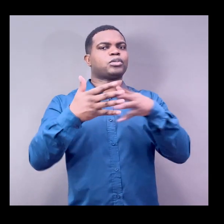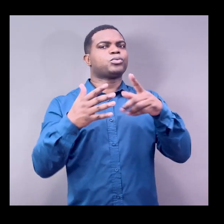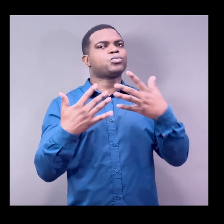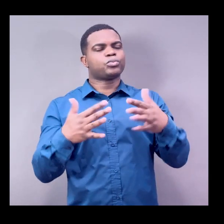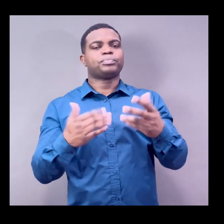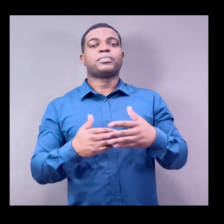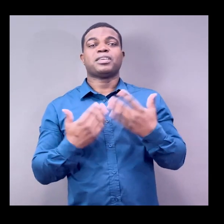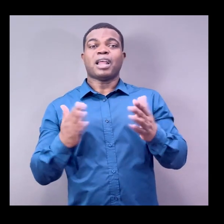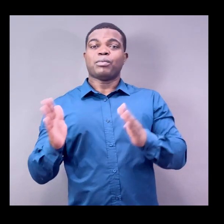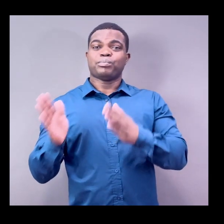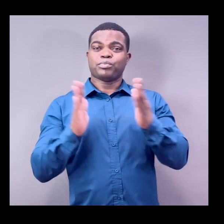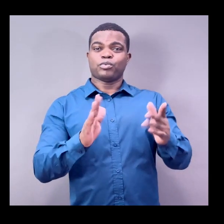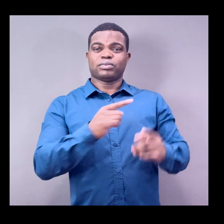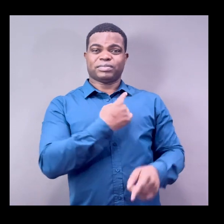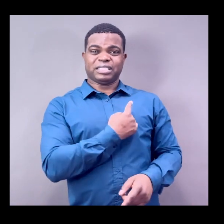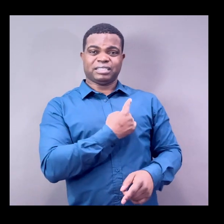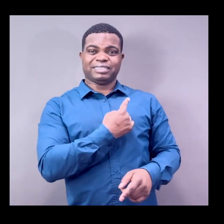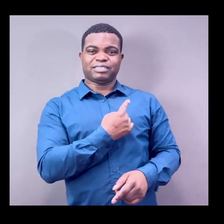So this is another